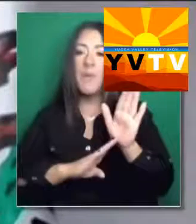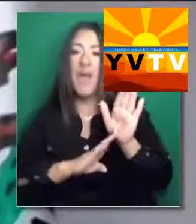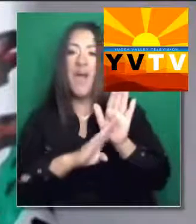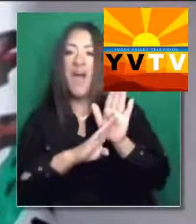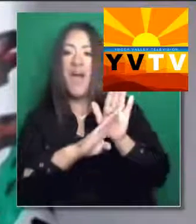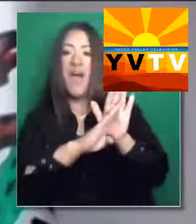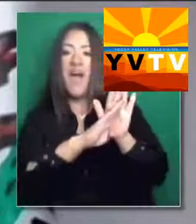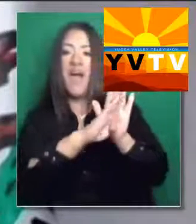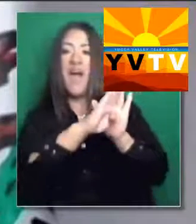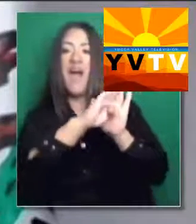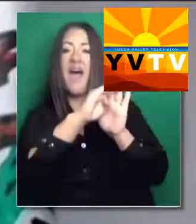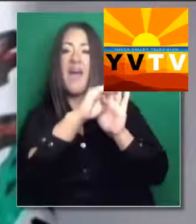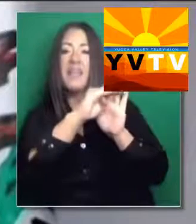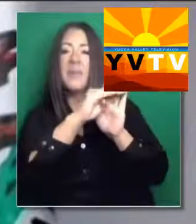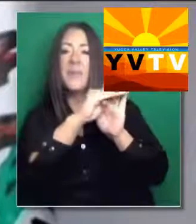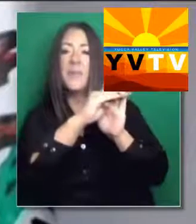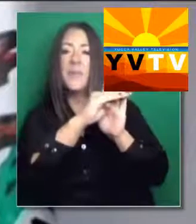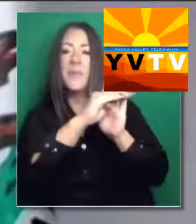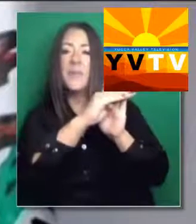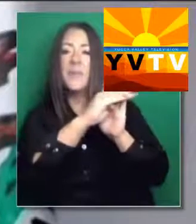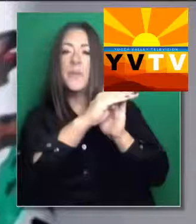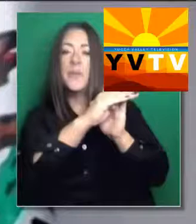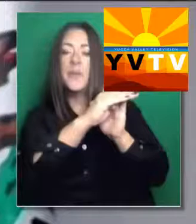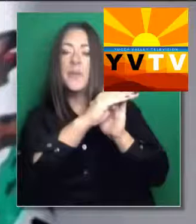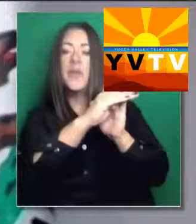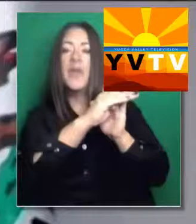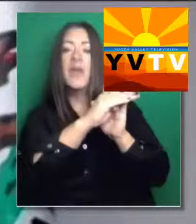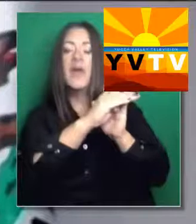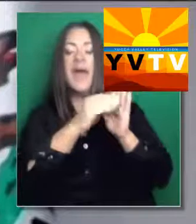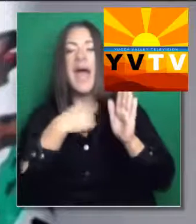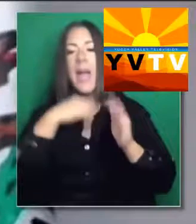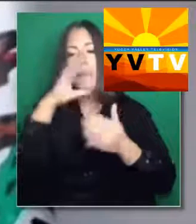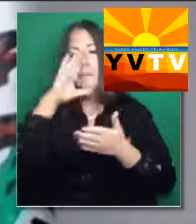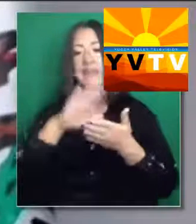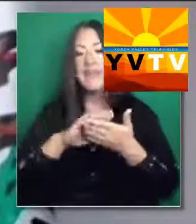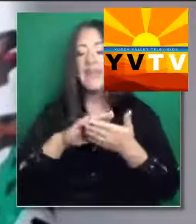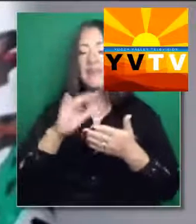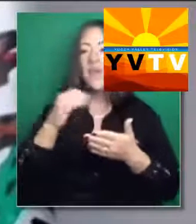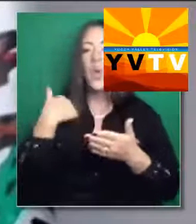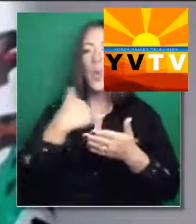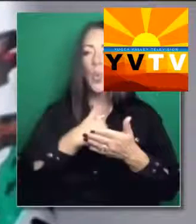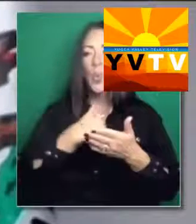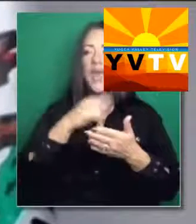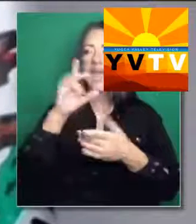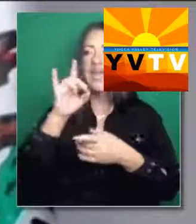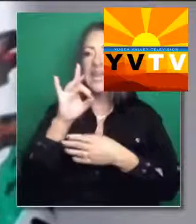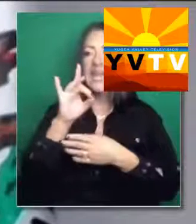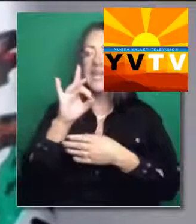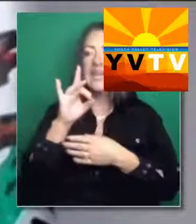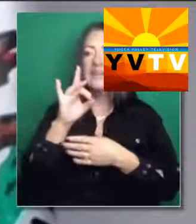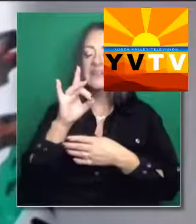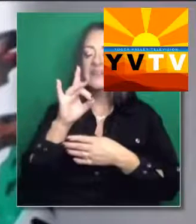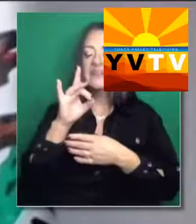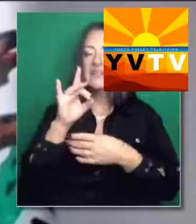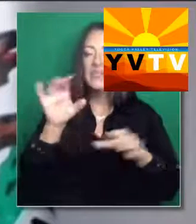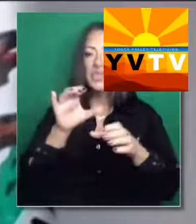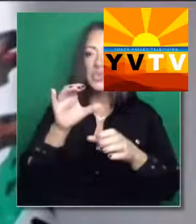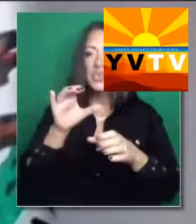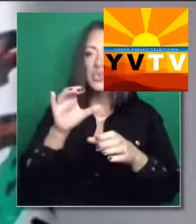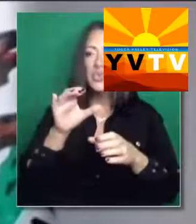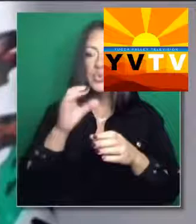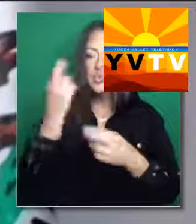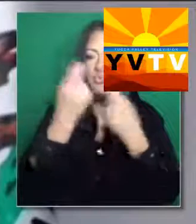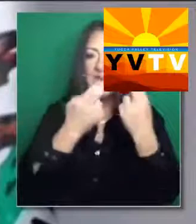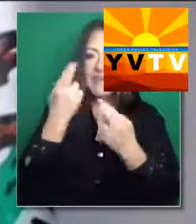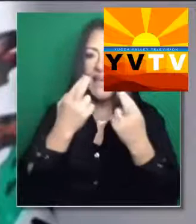was flattened just a little bit. And I believe that we did buy ourselves a little bit of room, if you will, to see and be able